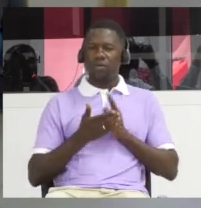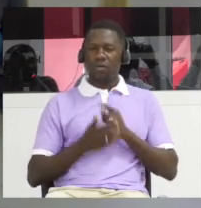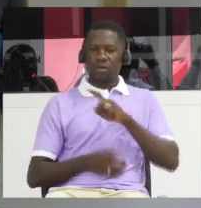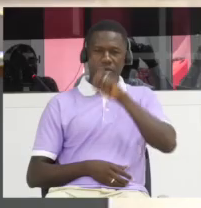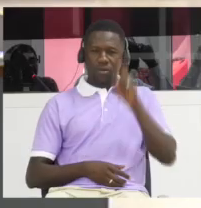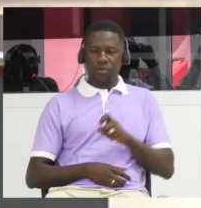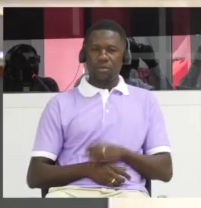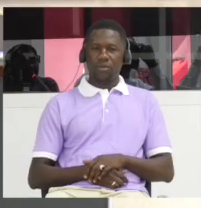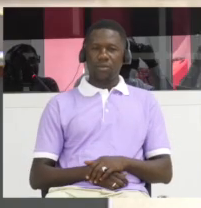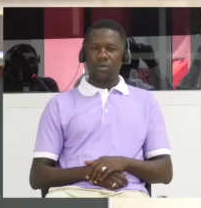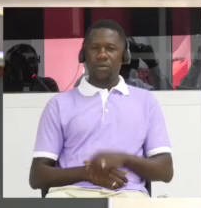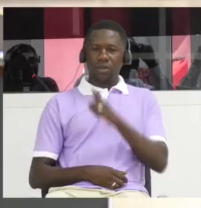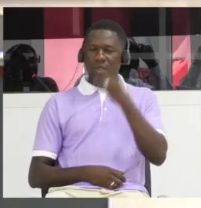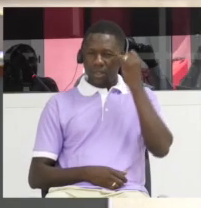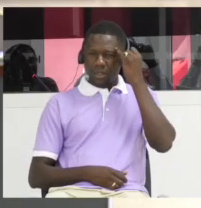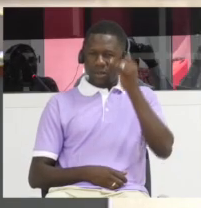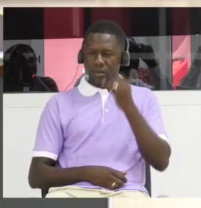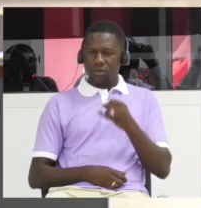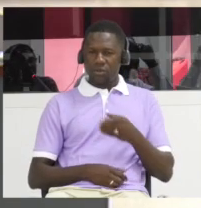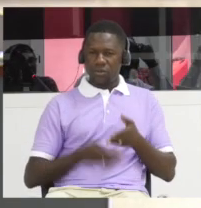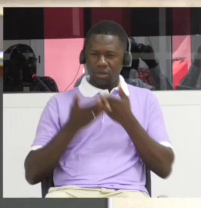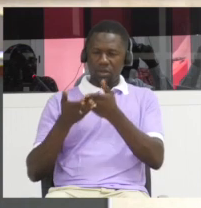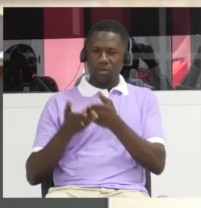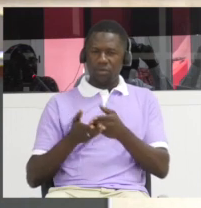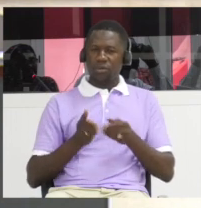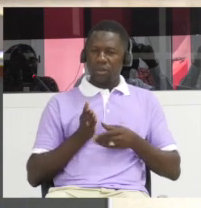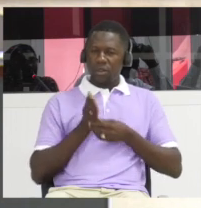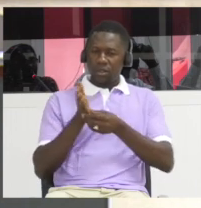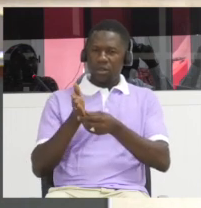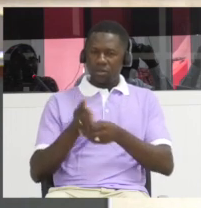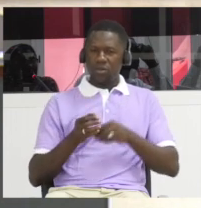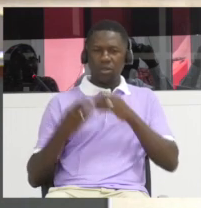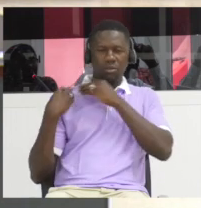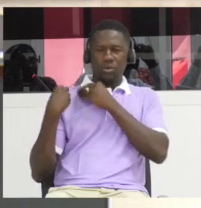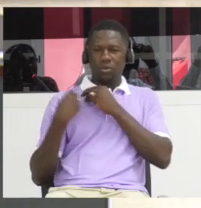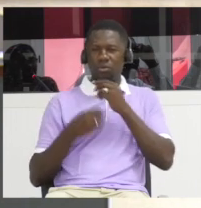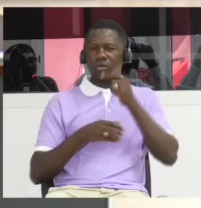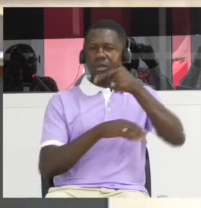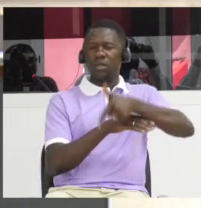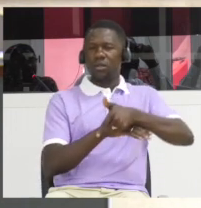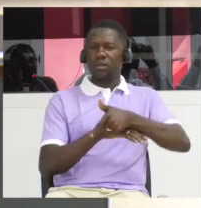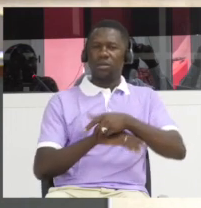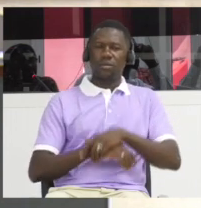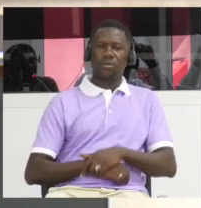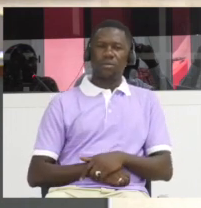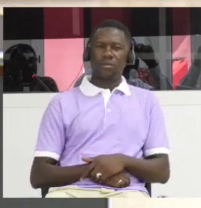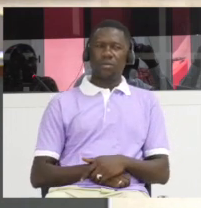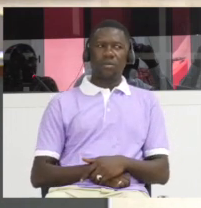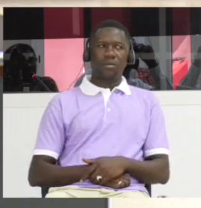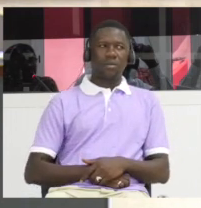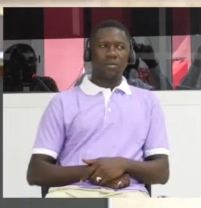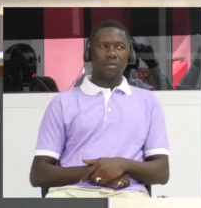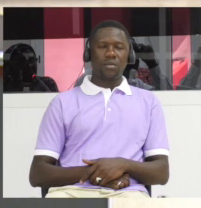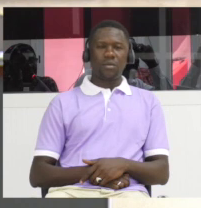The decision to give command responsibilities to Nigerians, did that rise to